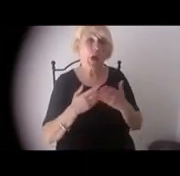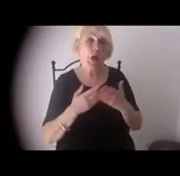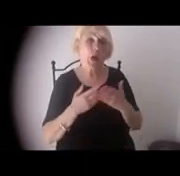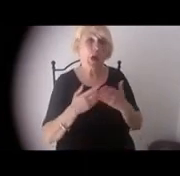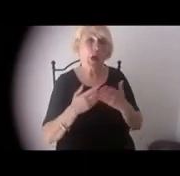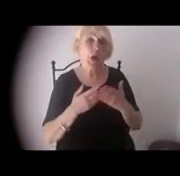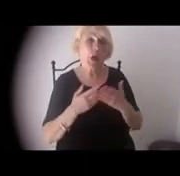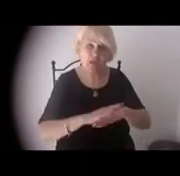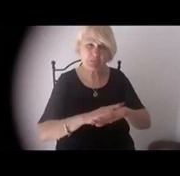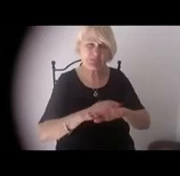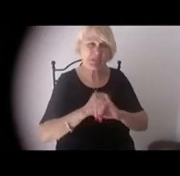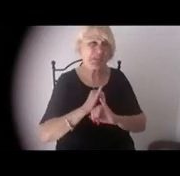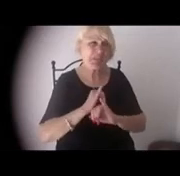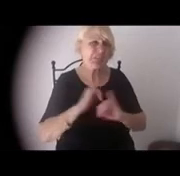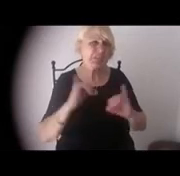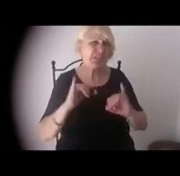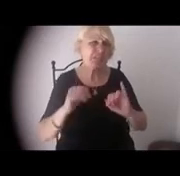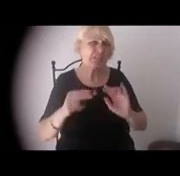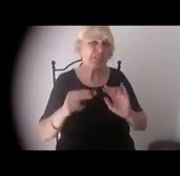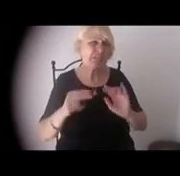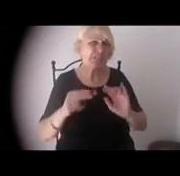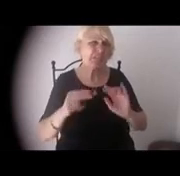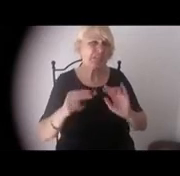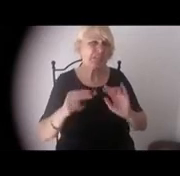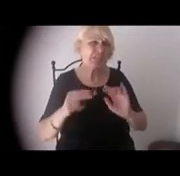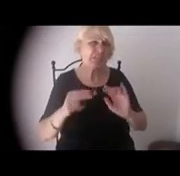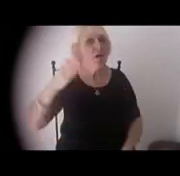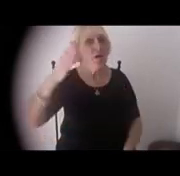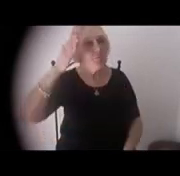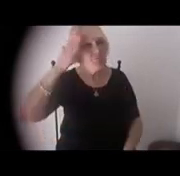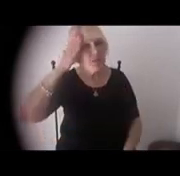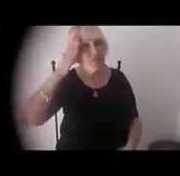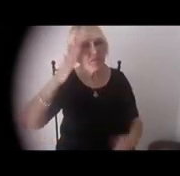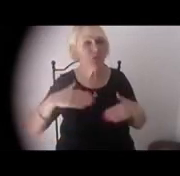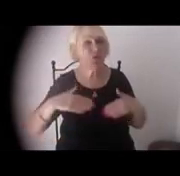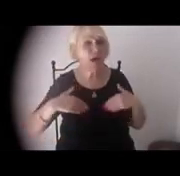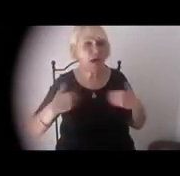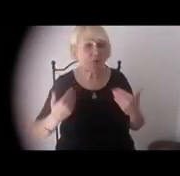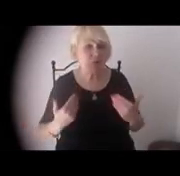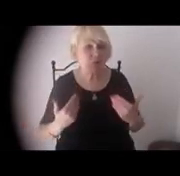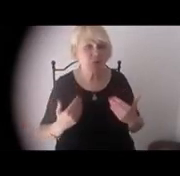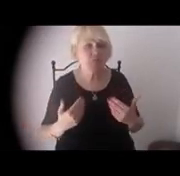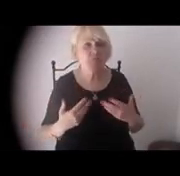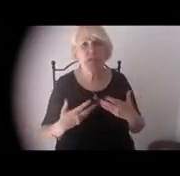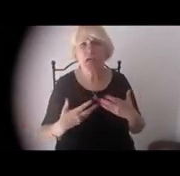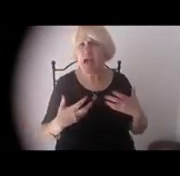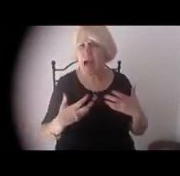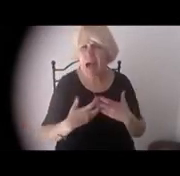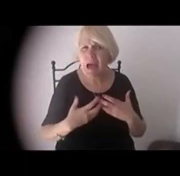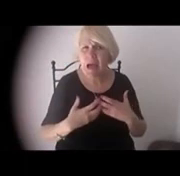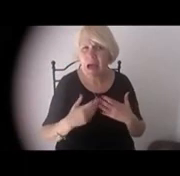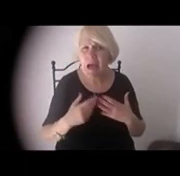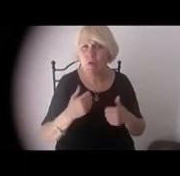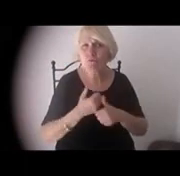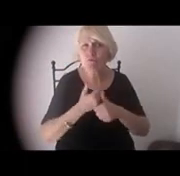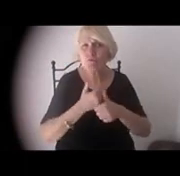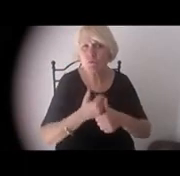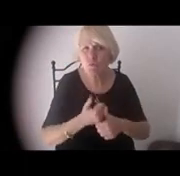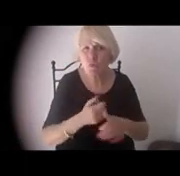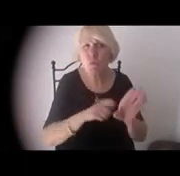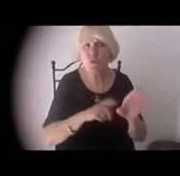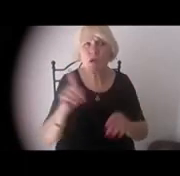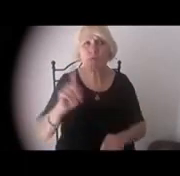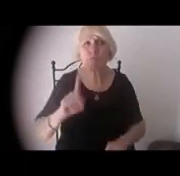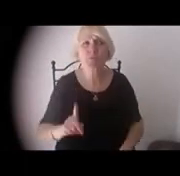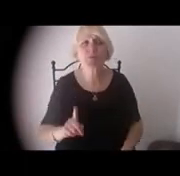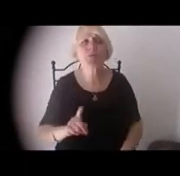There's a stigma around mental health with children, and how can we all support our young people during